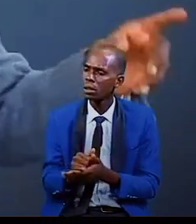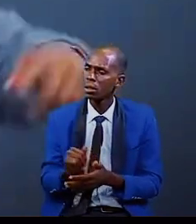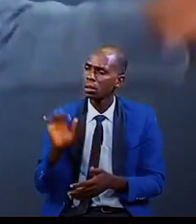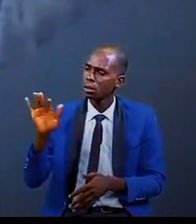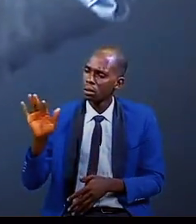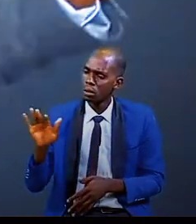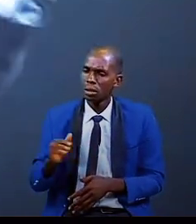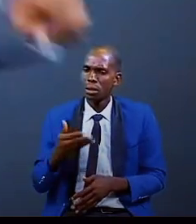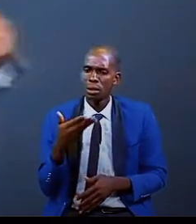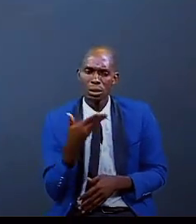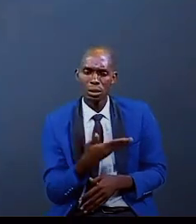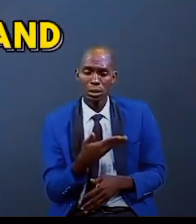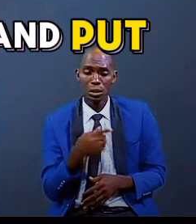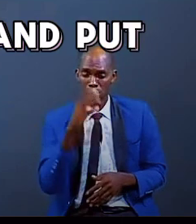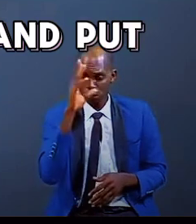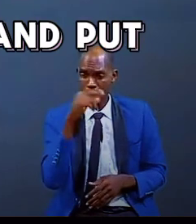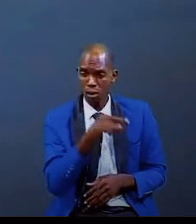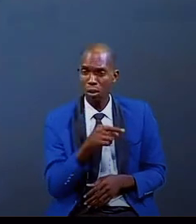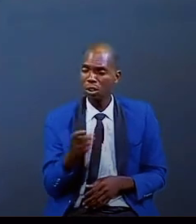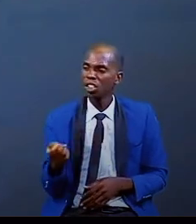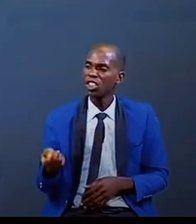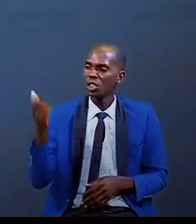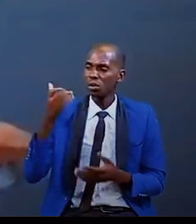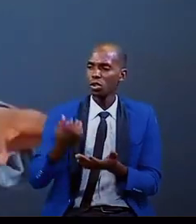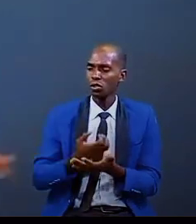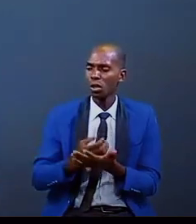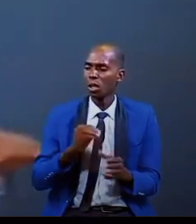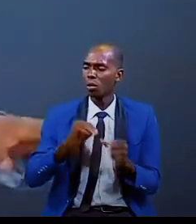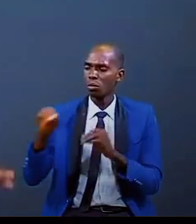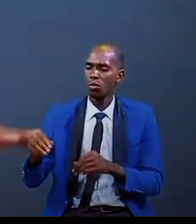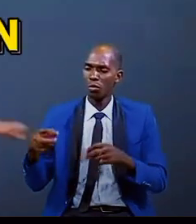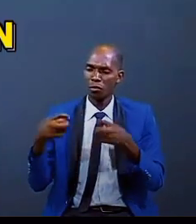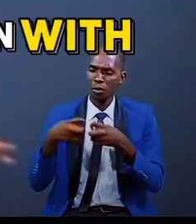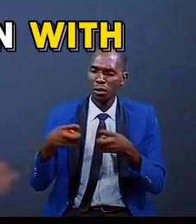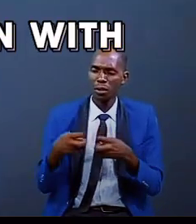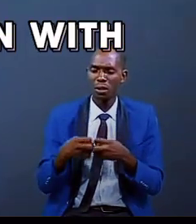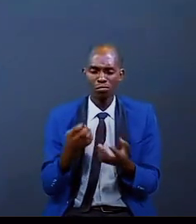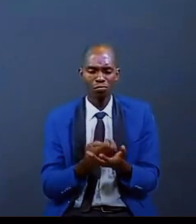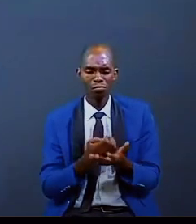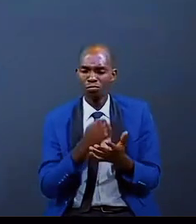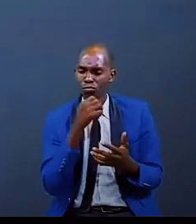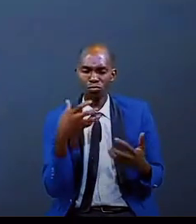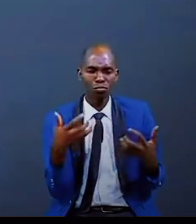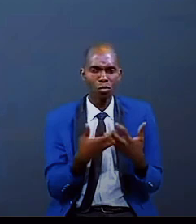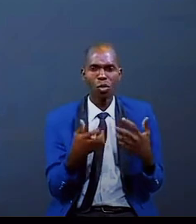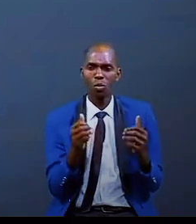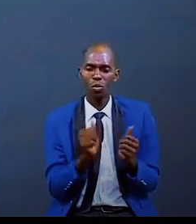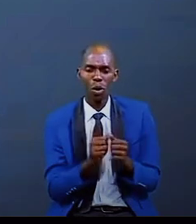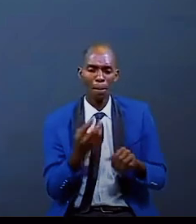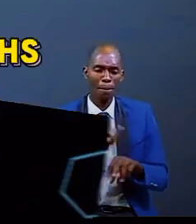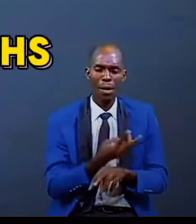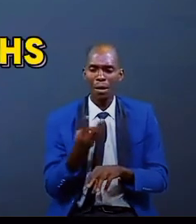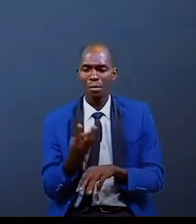man, remove economics and put physics, that economics does not go on with mass, and he put